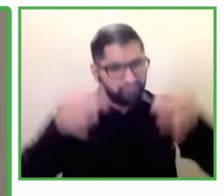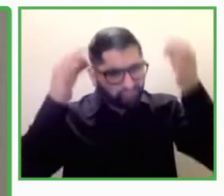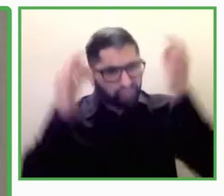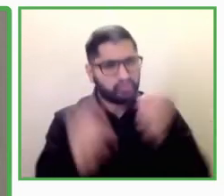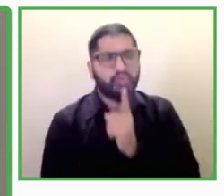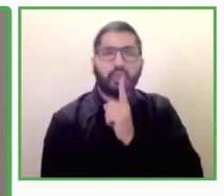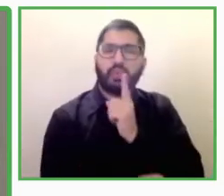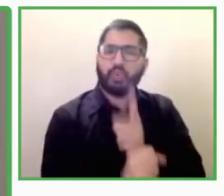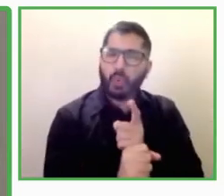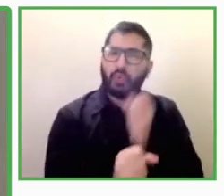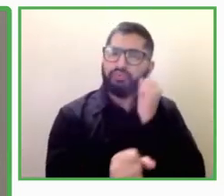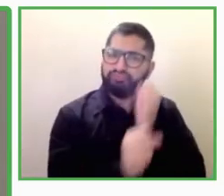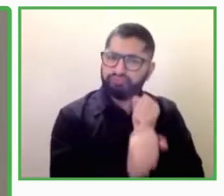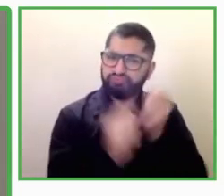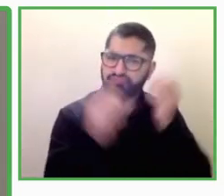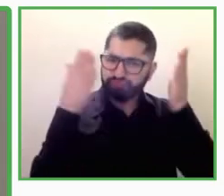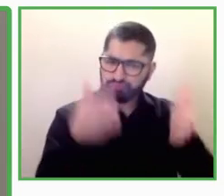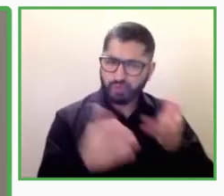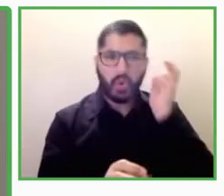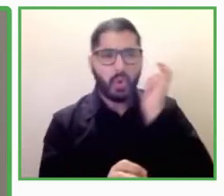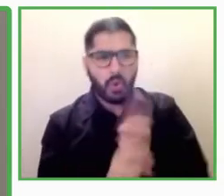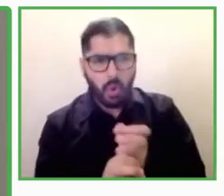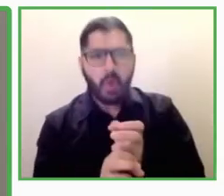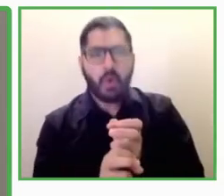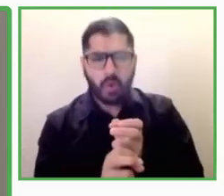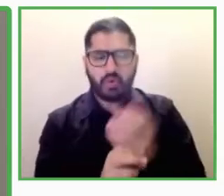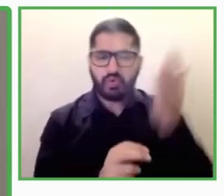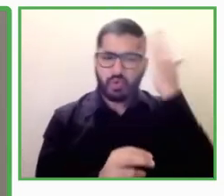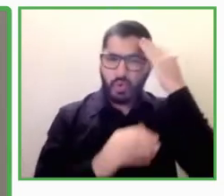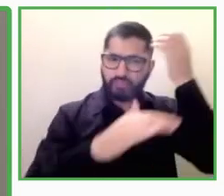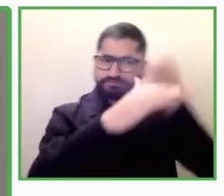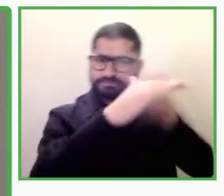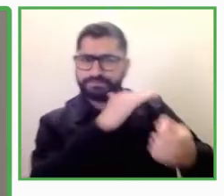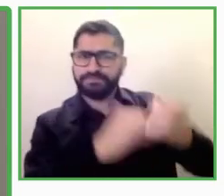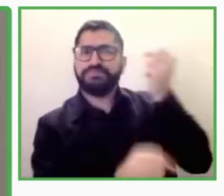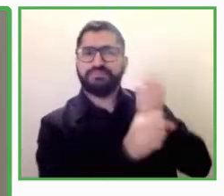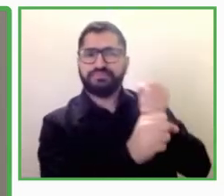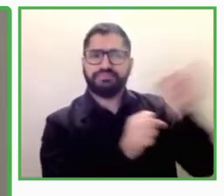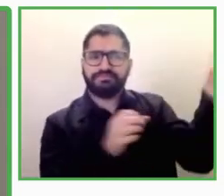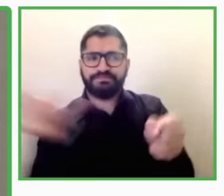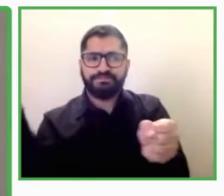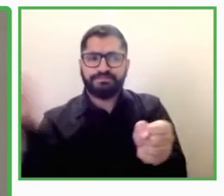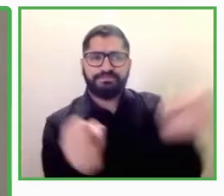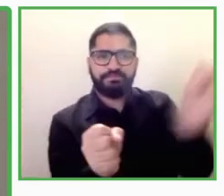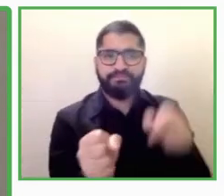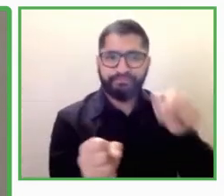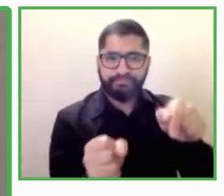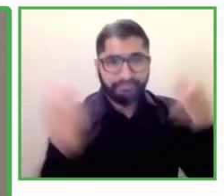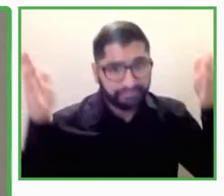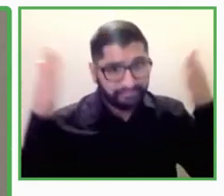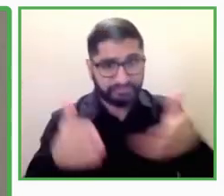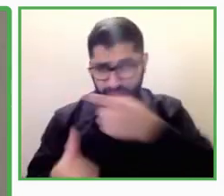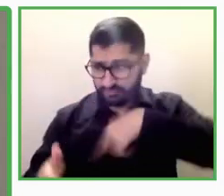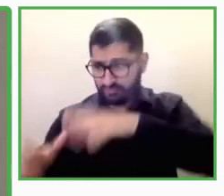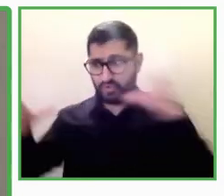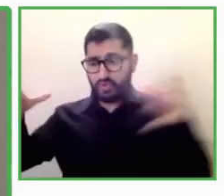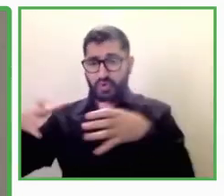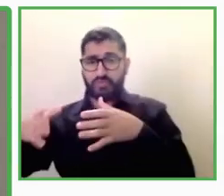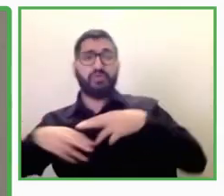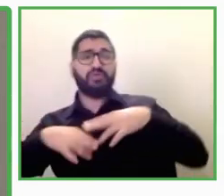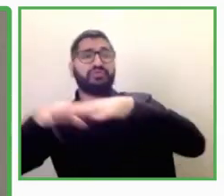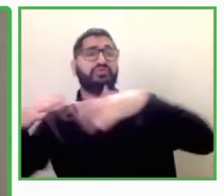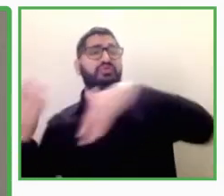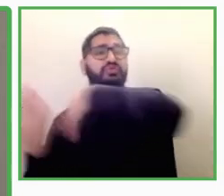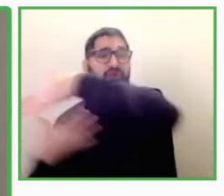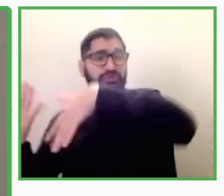so complex can be more accessible for disabled people. I want to highlight that we as a group are